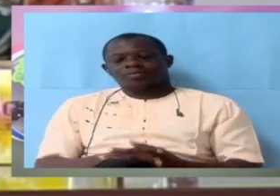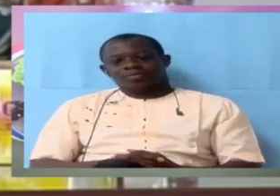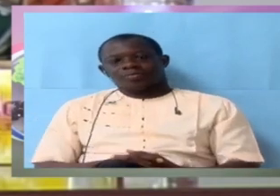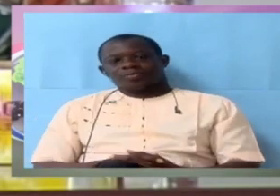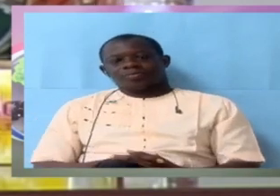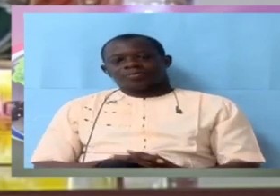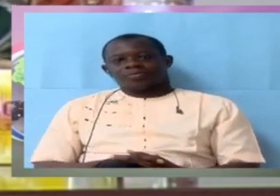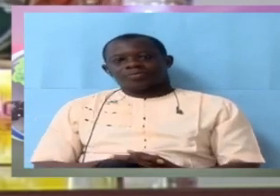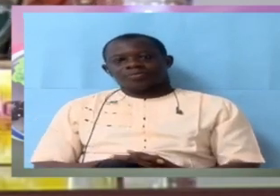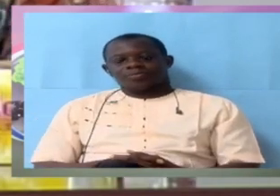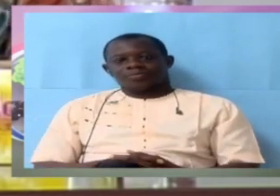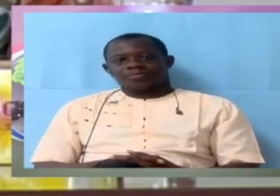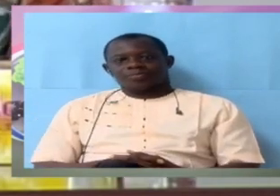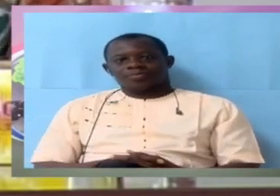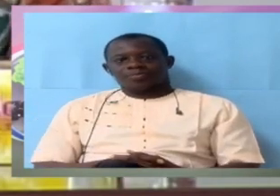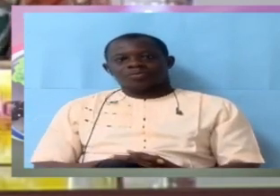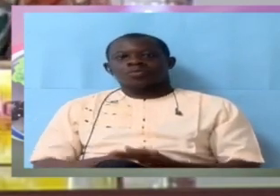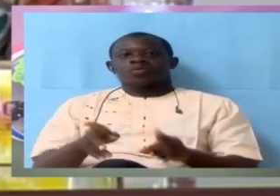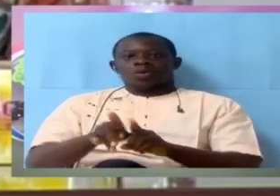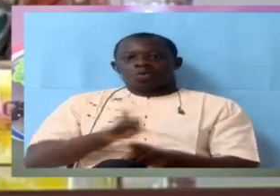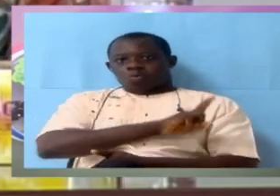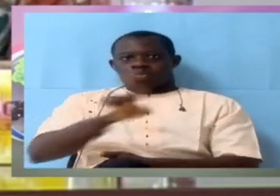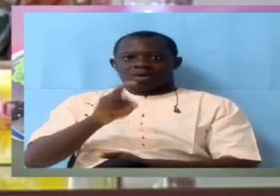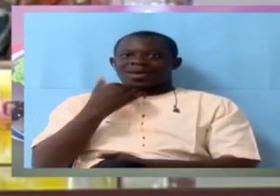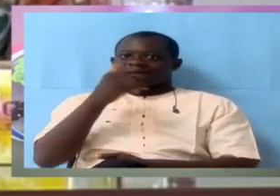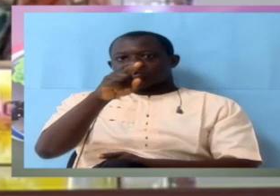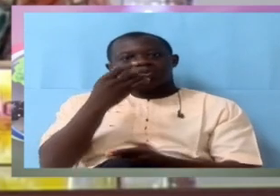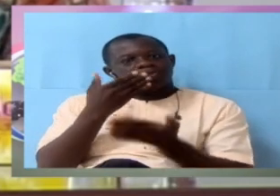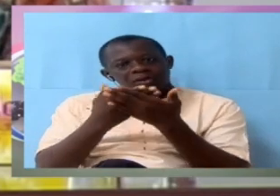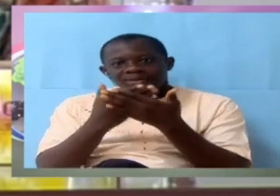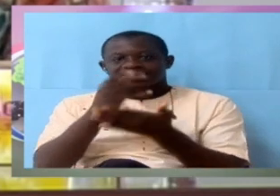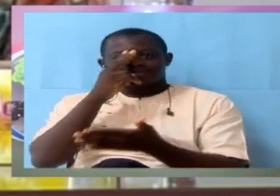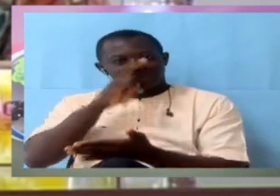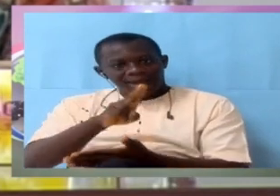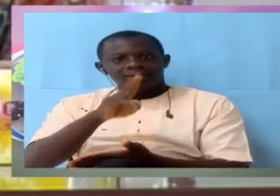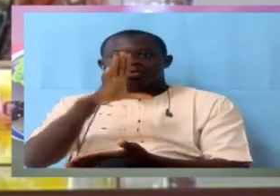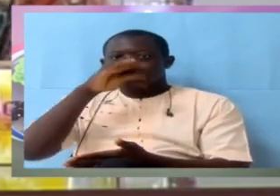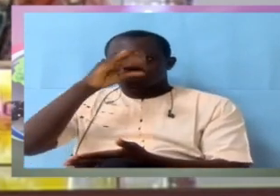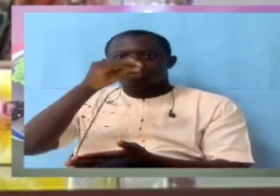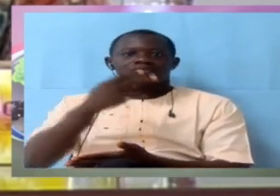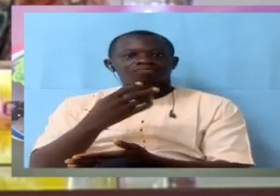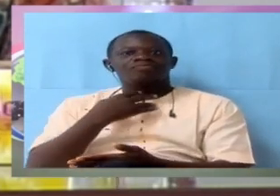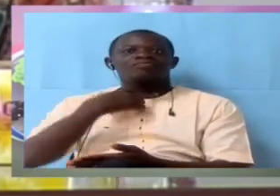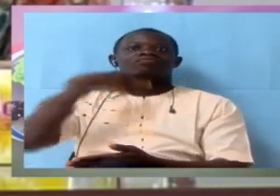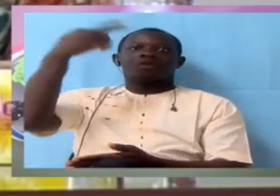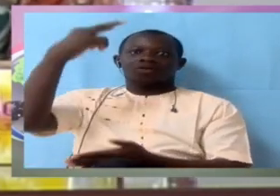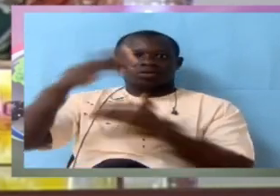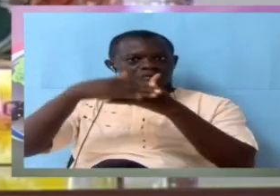Okay. Okay. We shall urge you to speak loud enough so that the commissioners can hear your answers and your